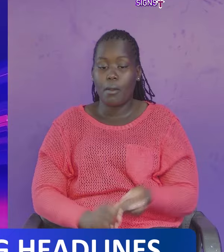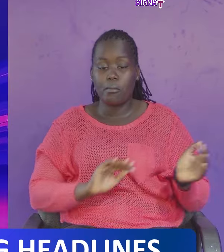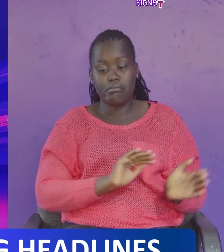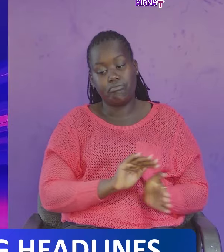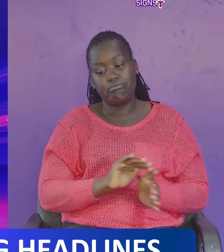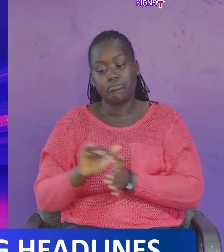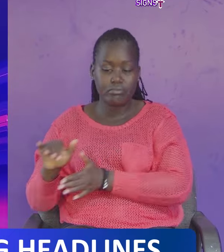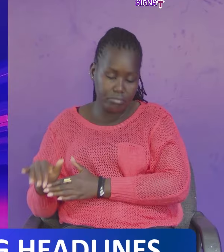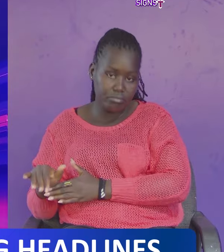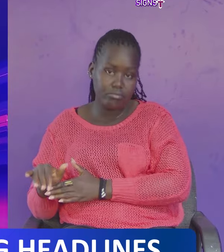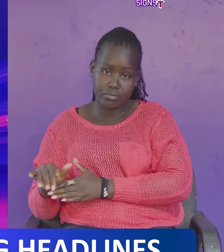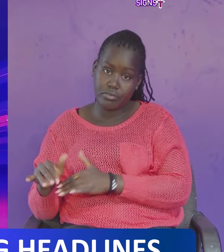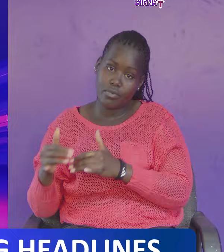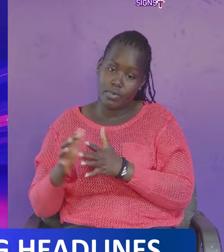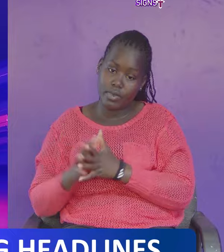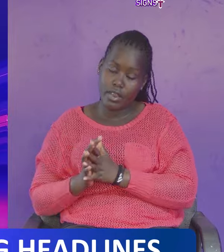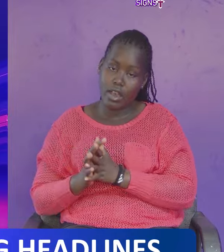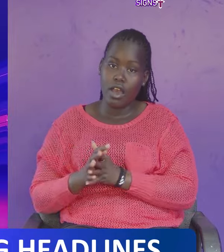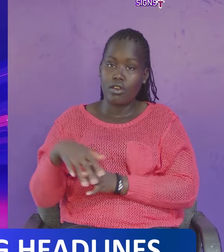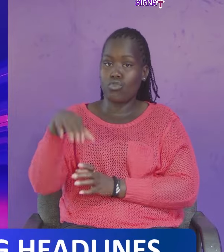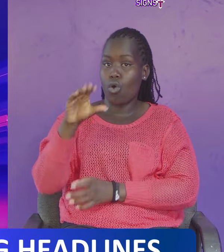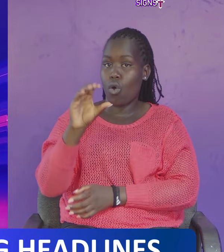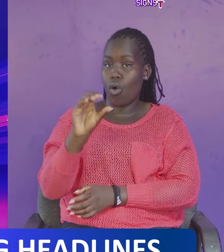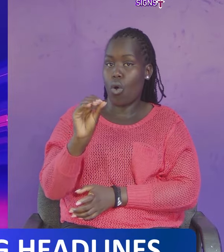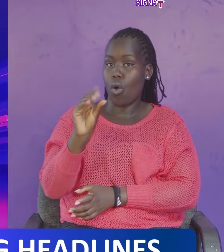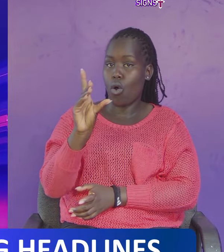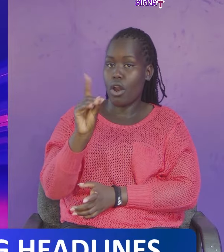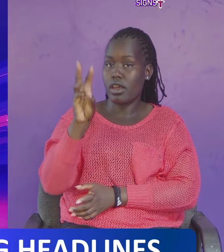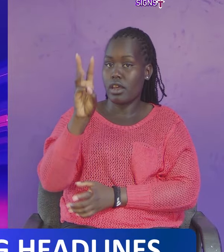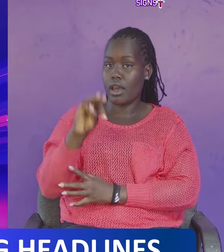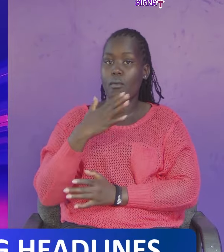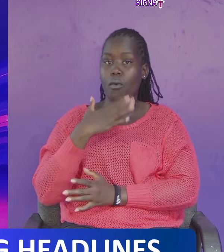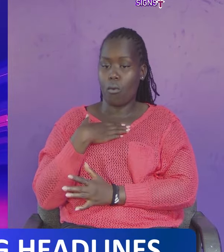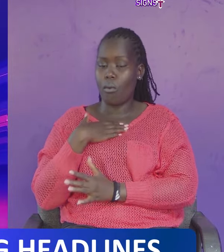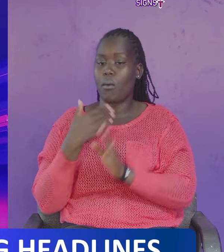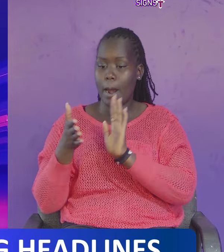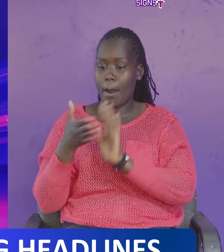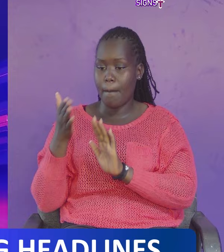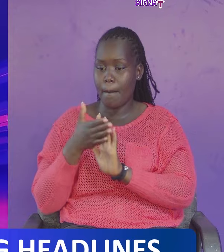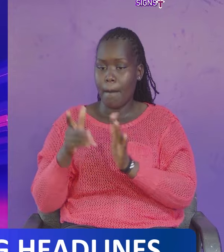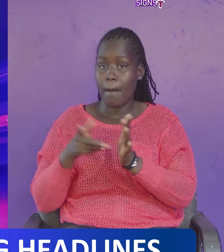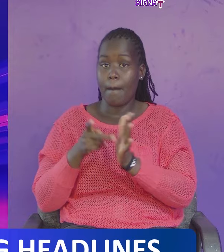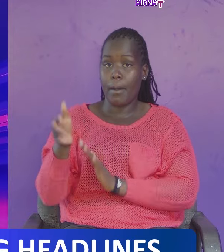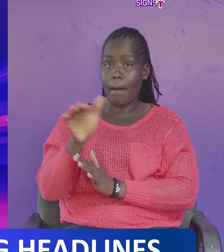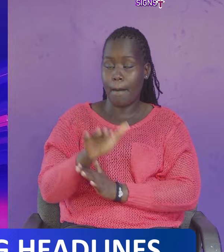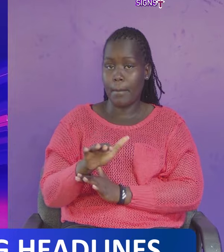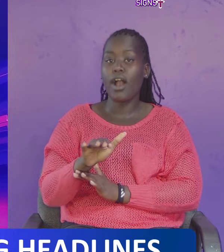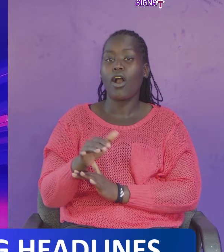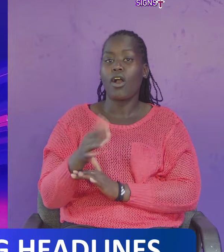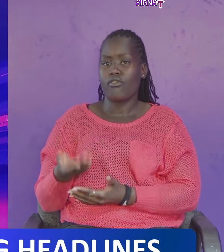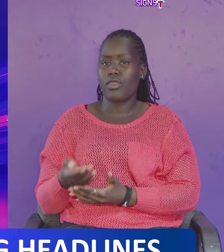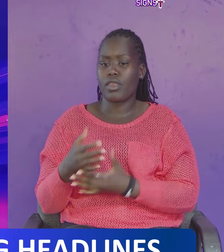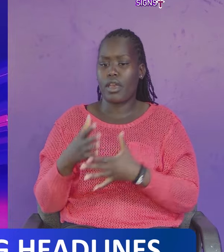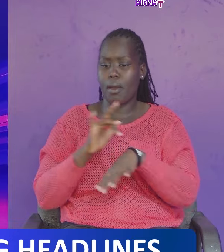From that story now to Orange Party demands immediate compensation of protest victims under Raila